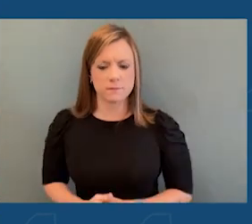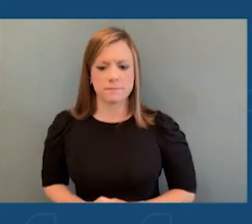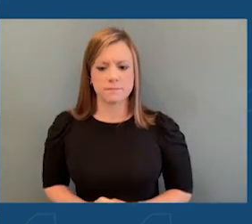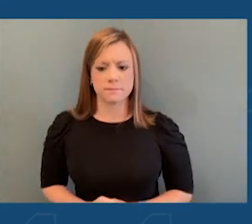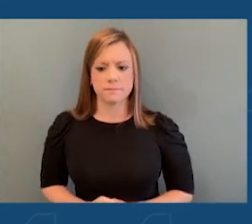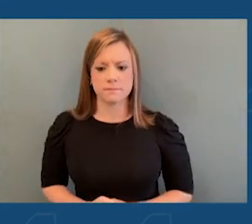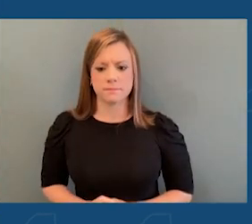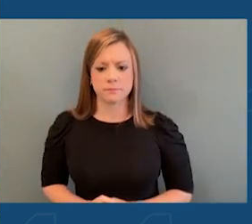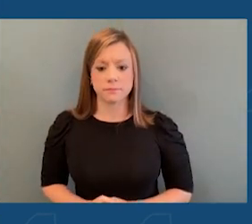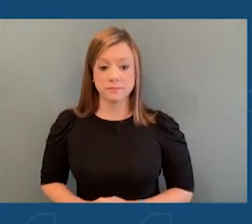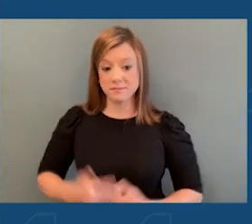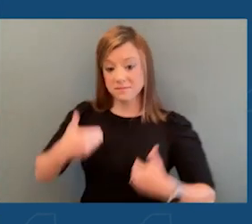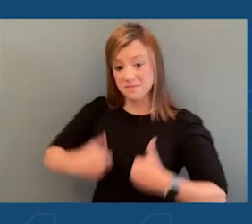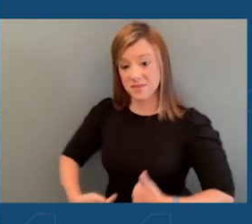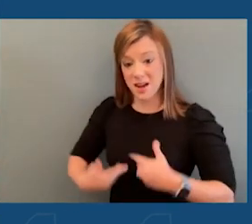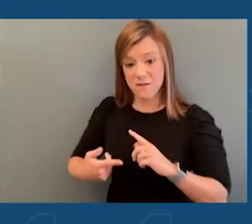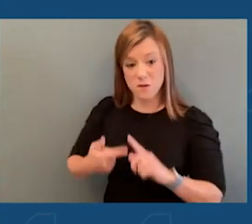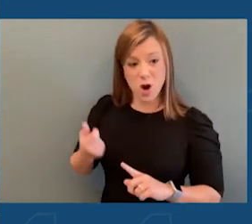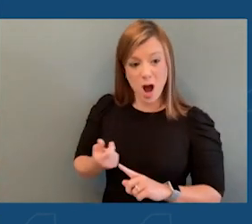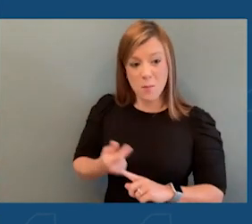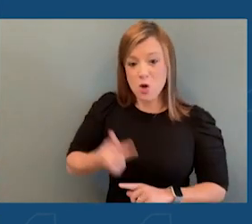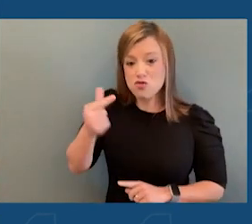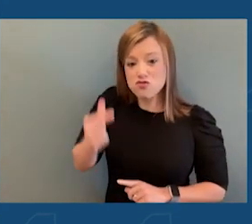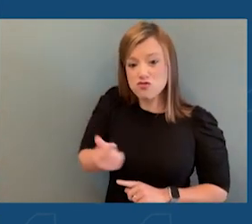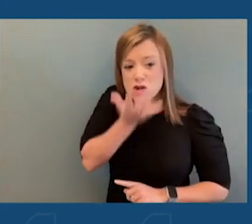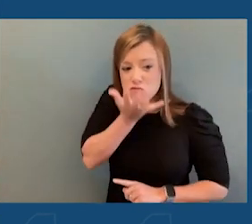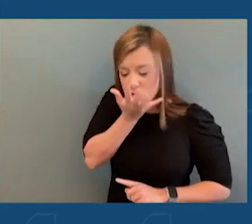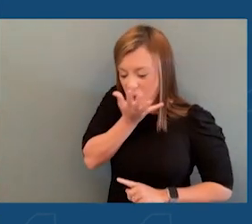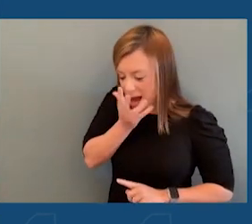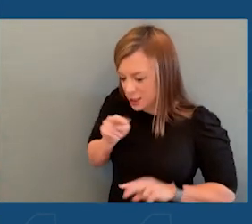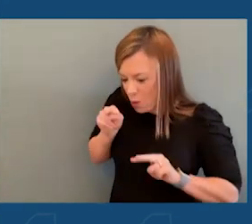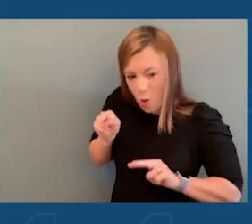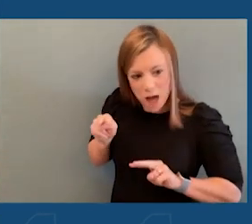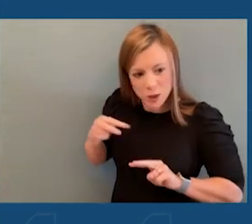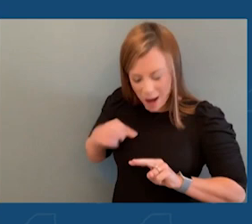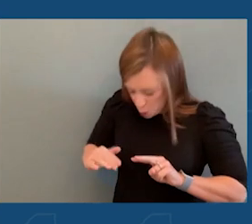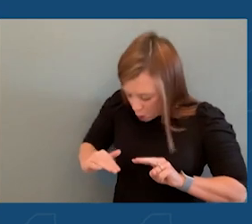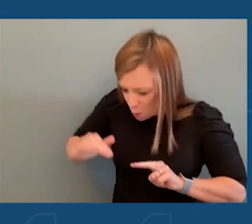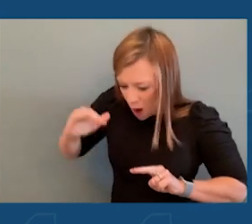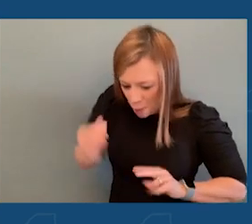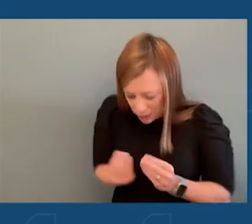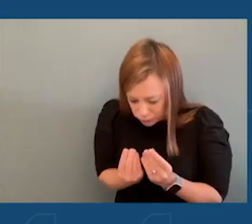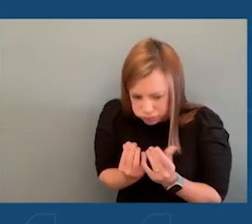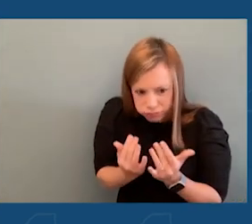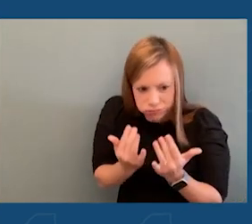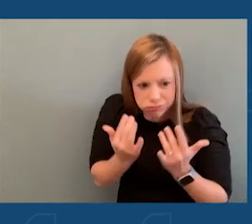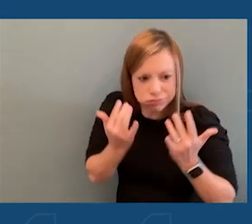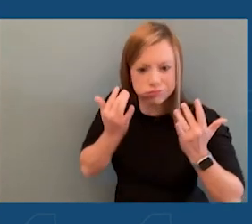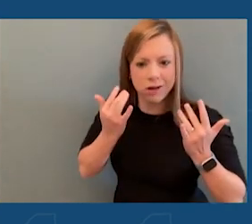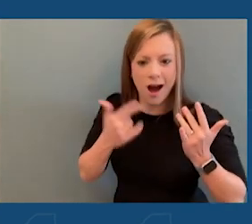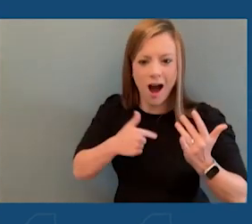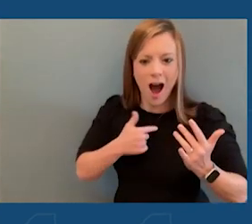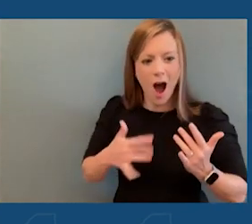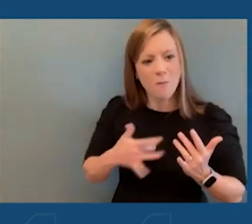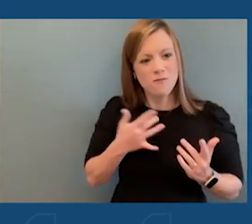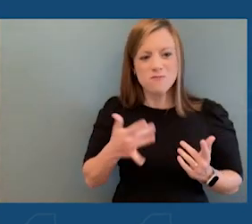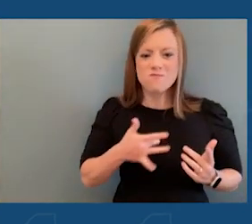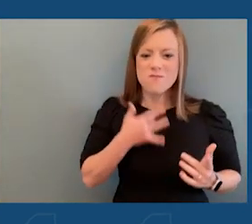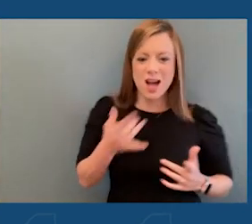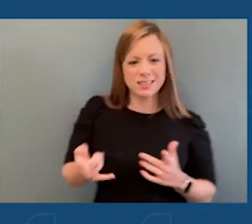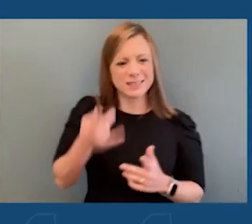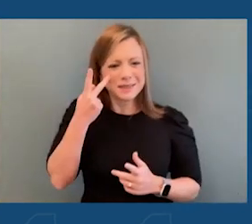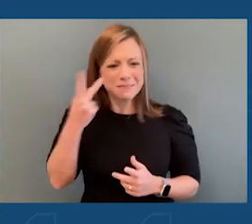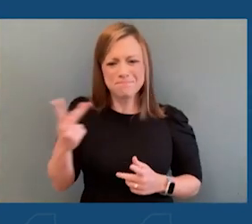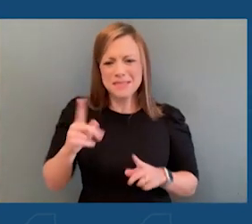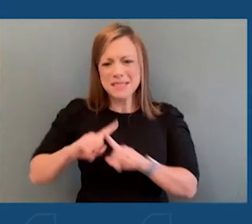I'm from green grass that watched me grow as it grew itself. I'm from that beautiful colored dress y esos zapatos negros de charol. I'm from